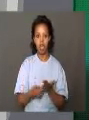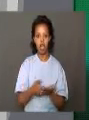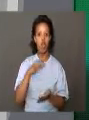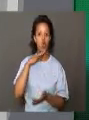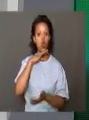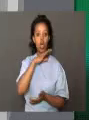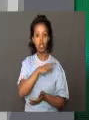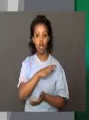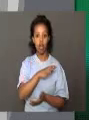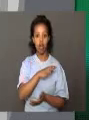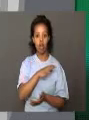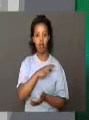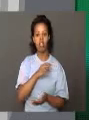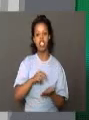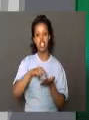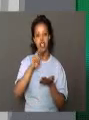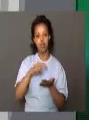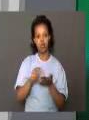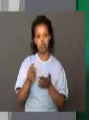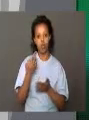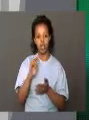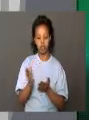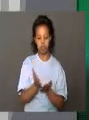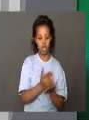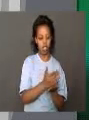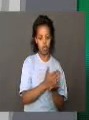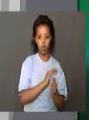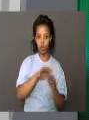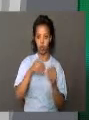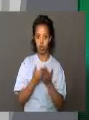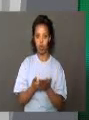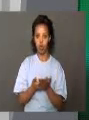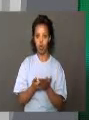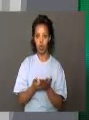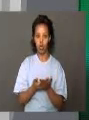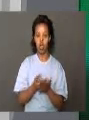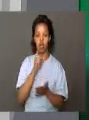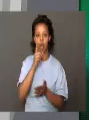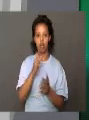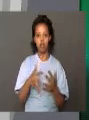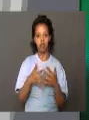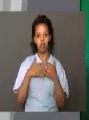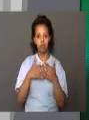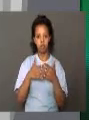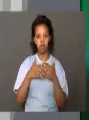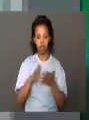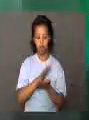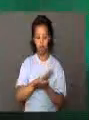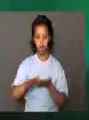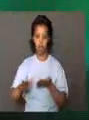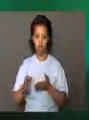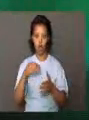by a revolving sprinkler suspended over a bed of filtration